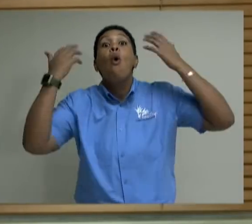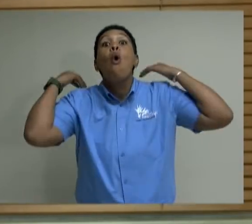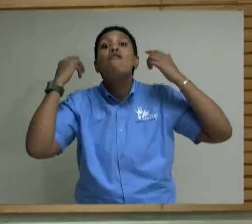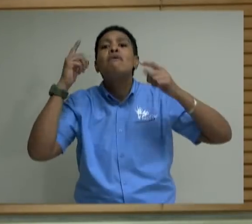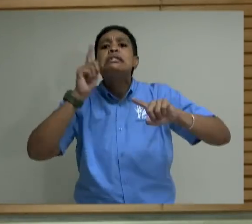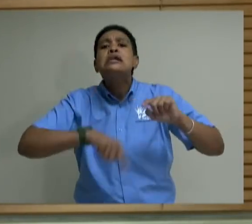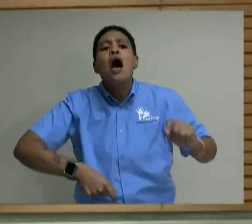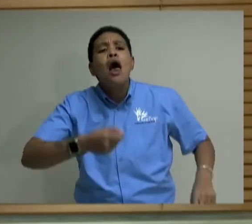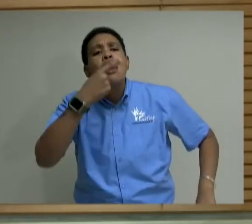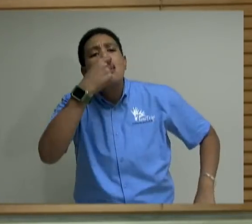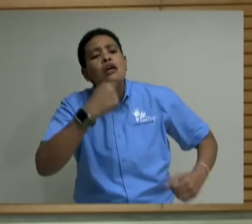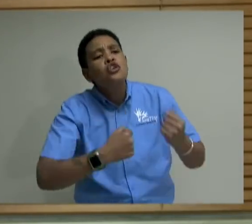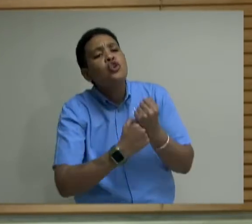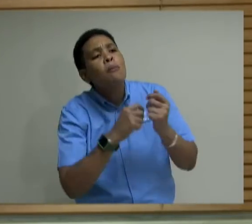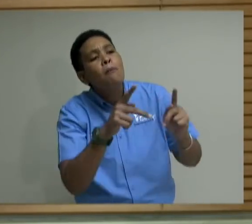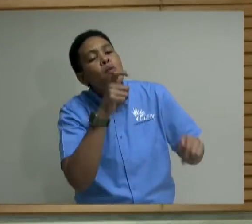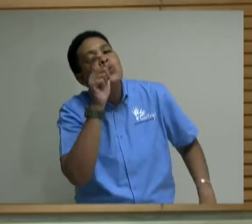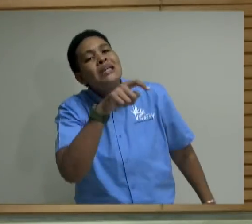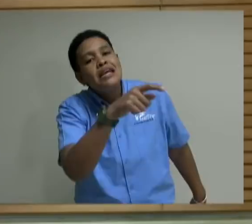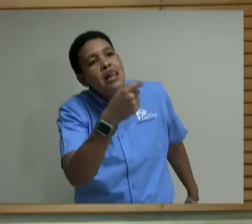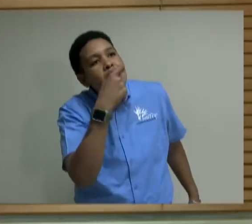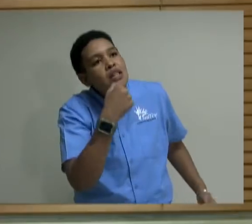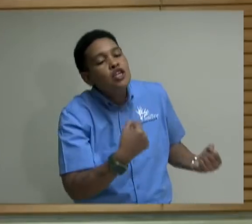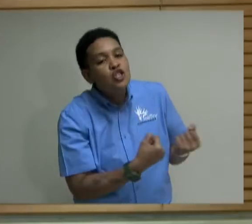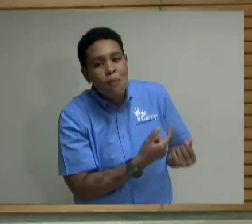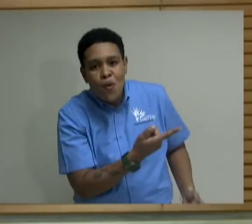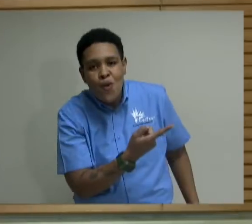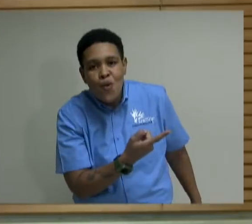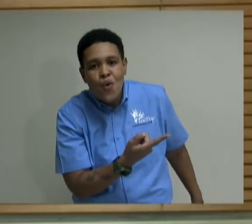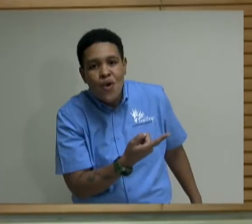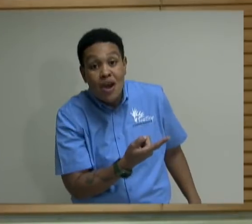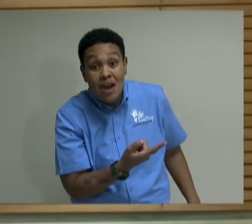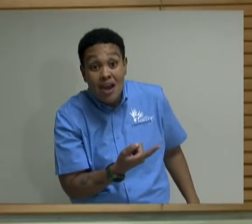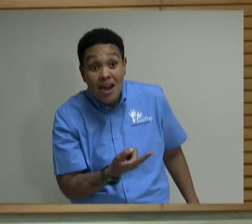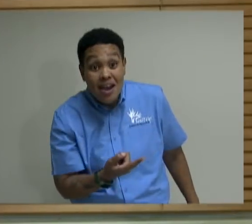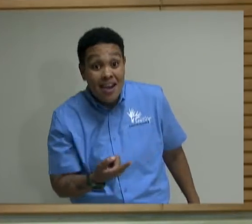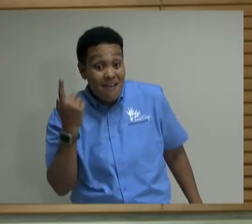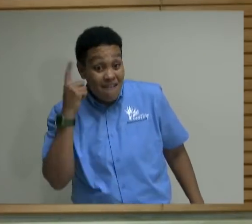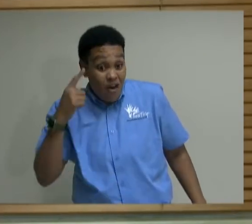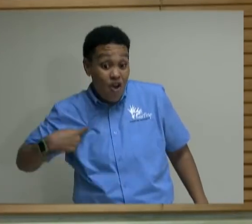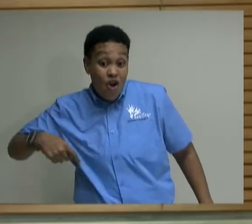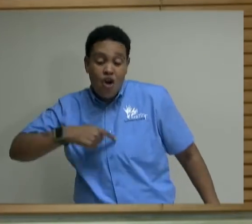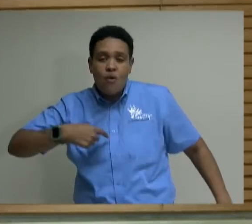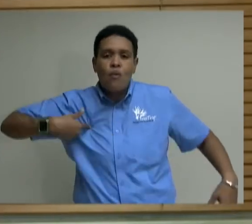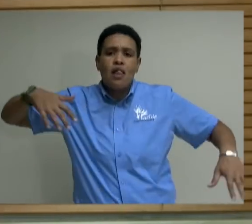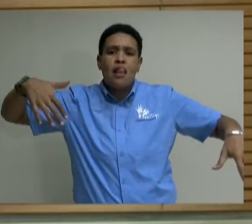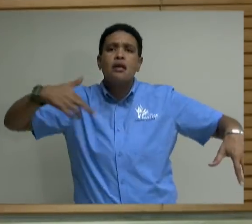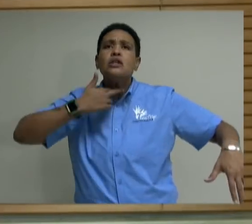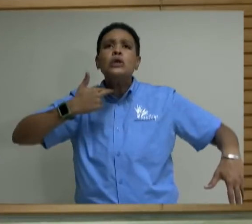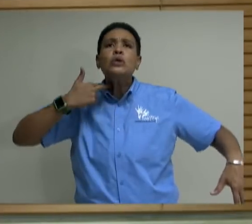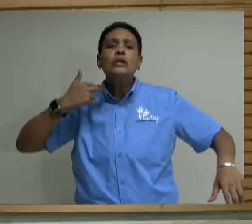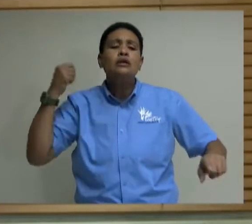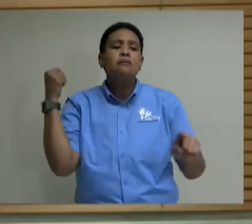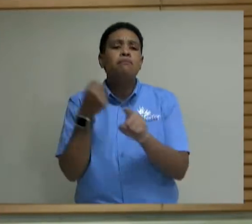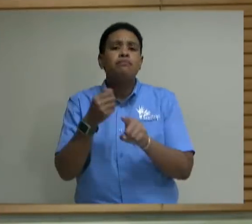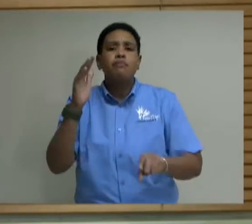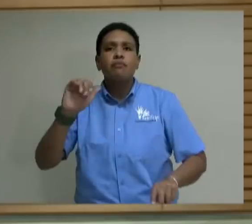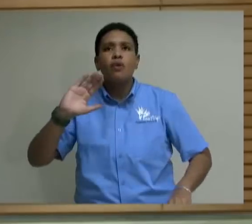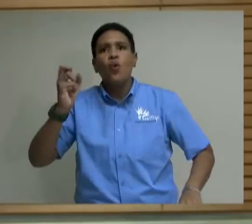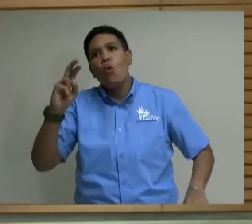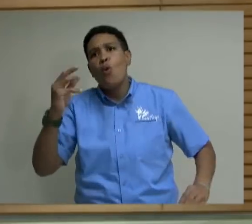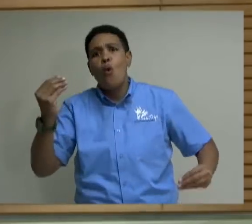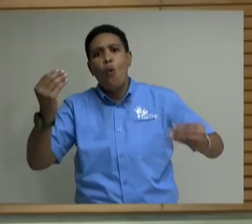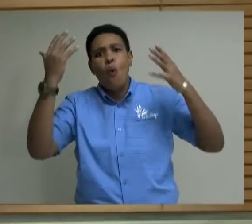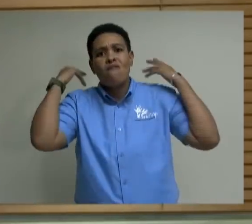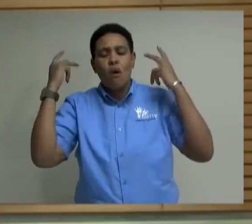need treatment. For us, we are not and have never up to this point been threatened by an overwhelmed